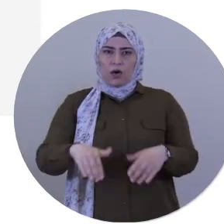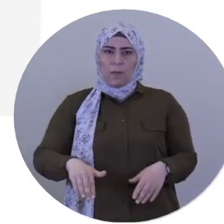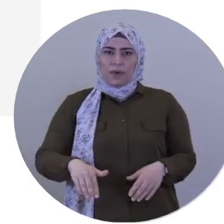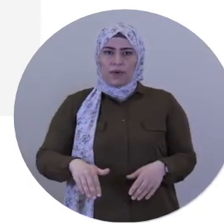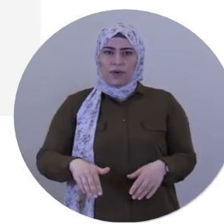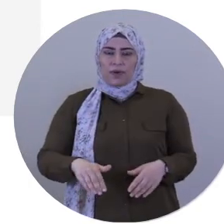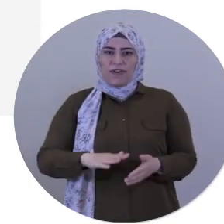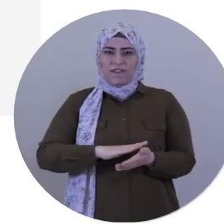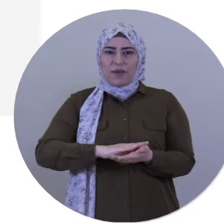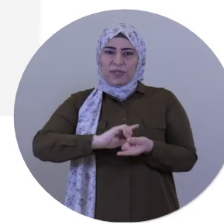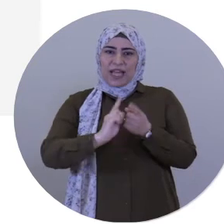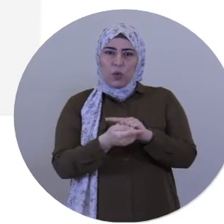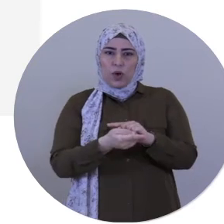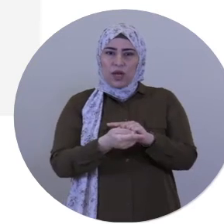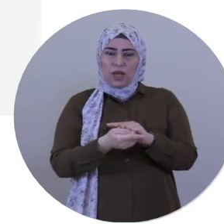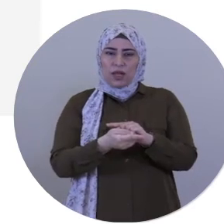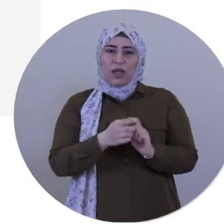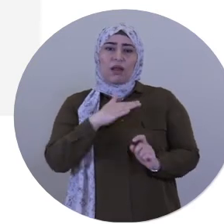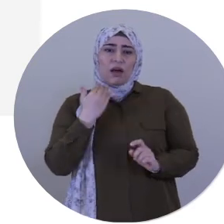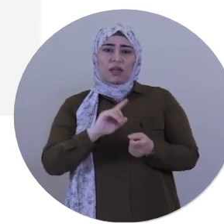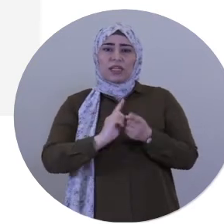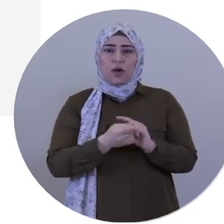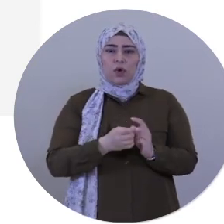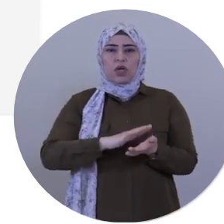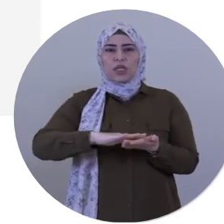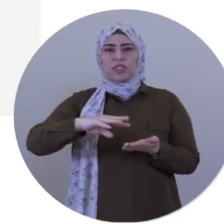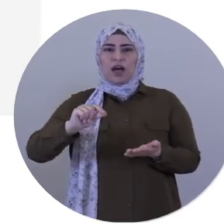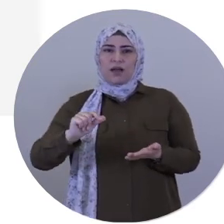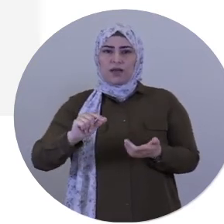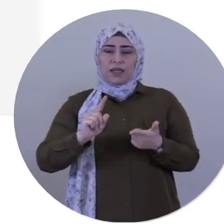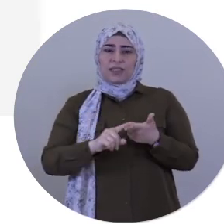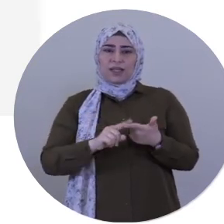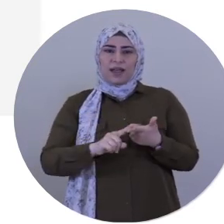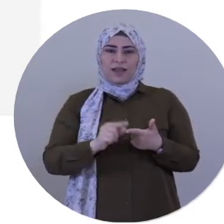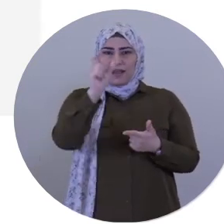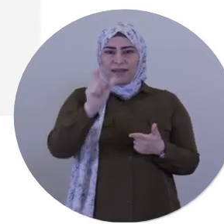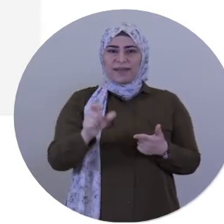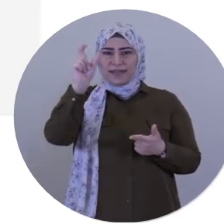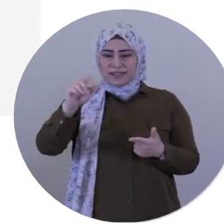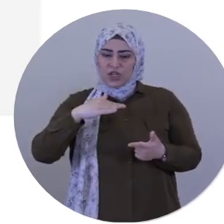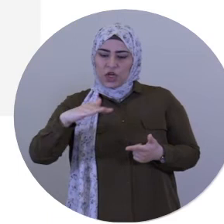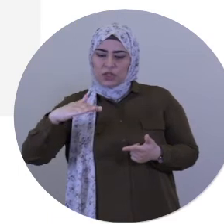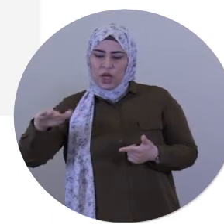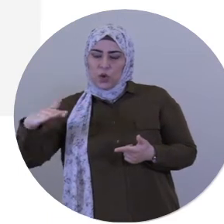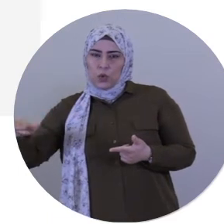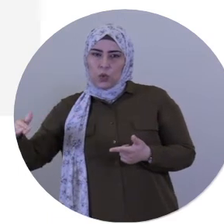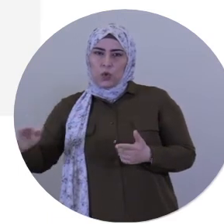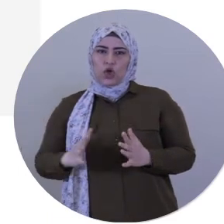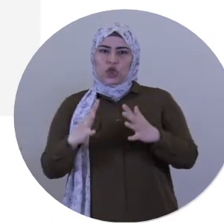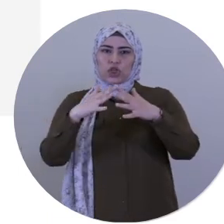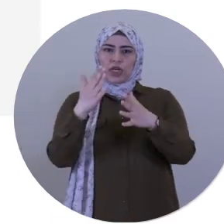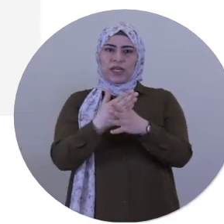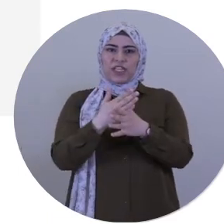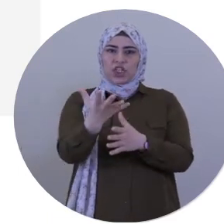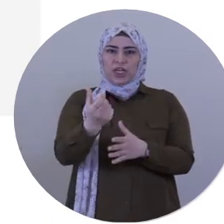to use the land effectively. In addition, there are some cases where the land gets damaged because of natural